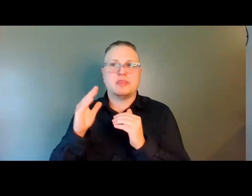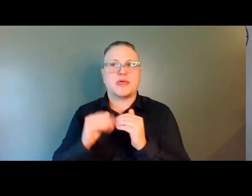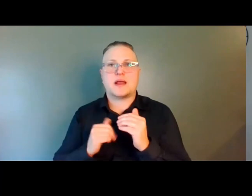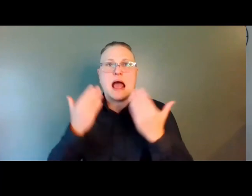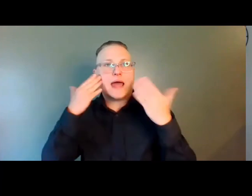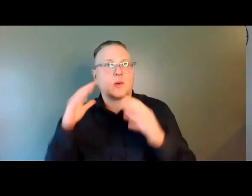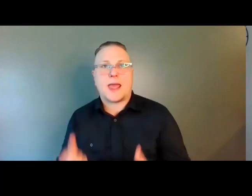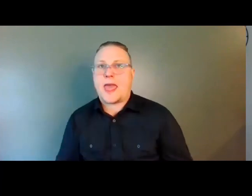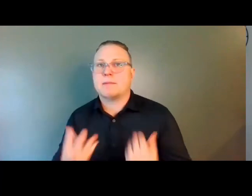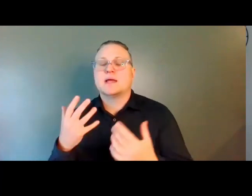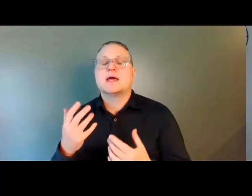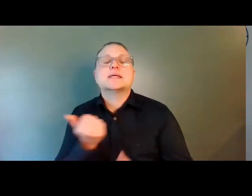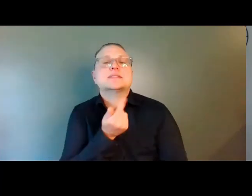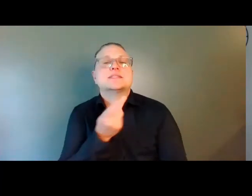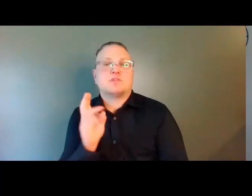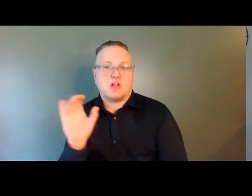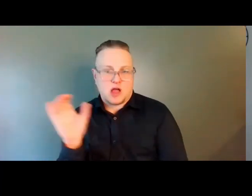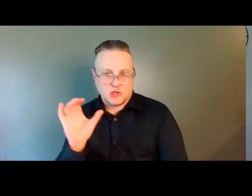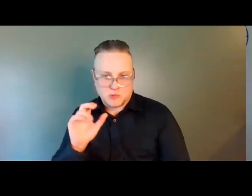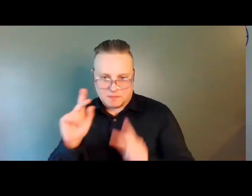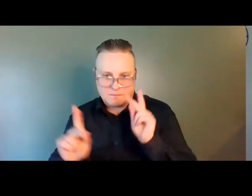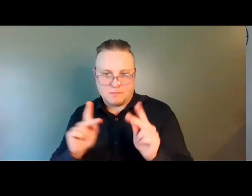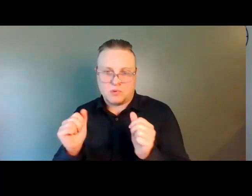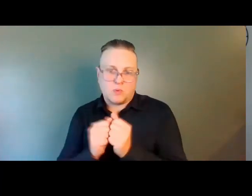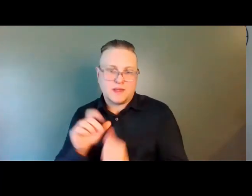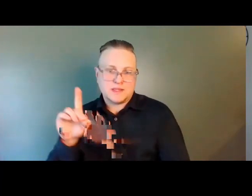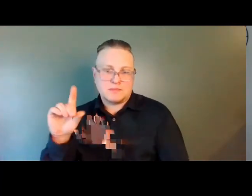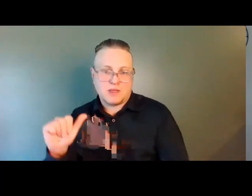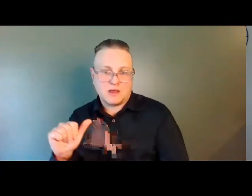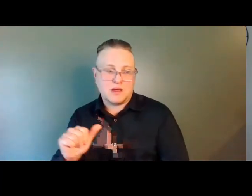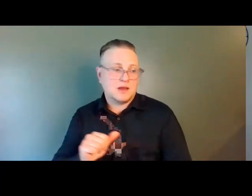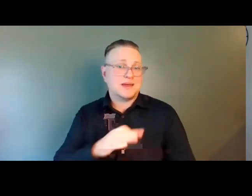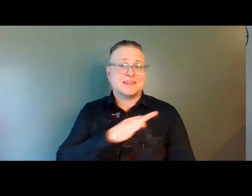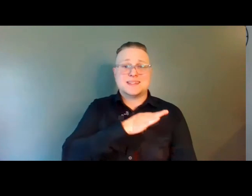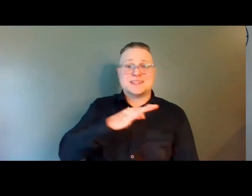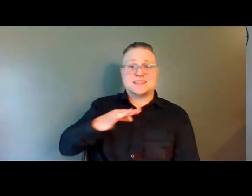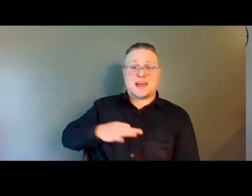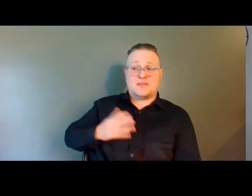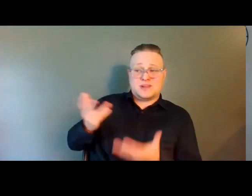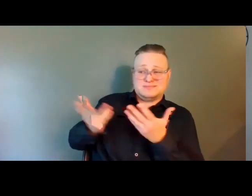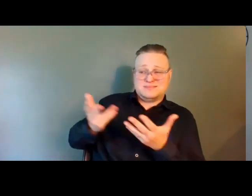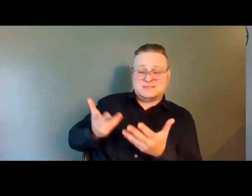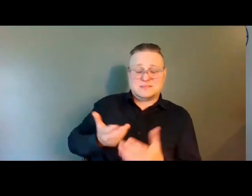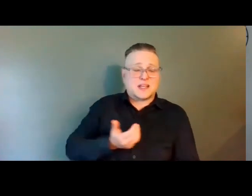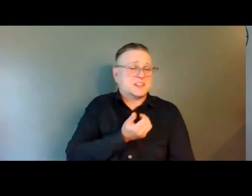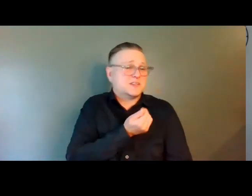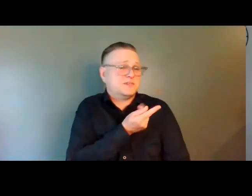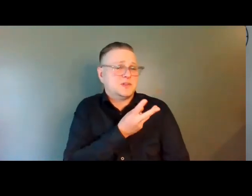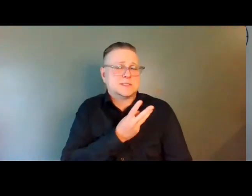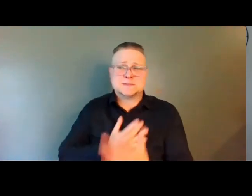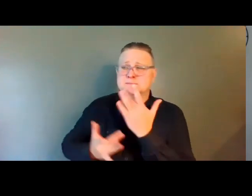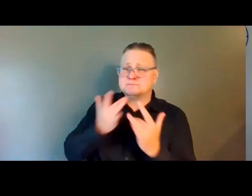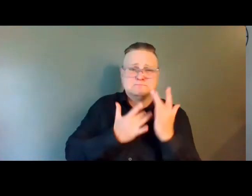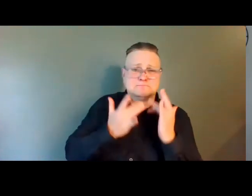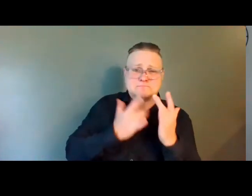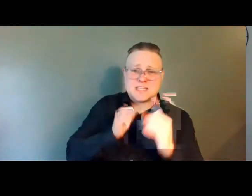disabilities. That's just way too few staff to carry out their jobs. When I was at the University of Minnesota, we had about 6 or